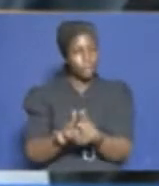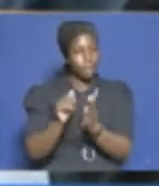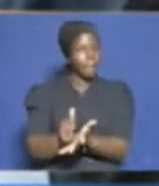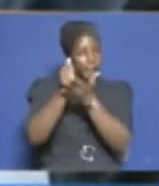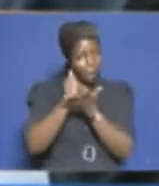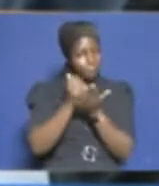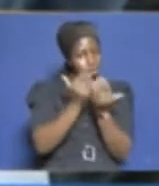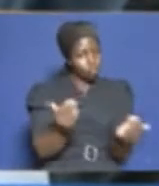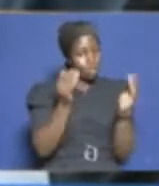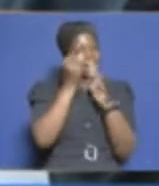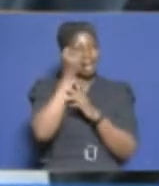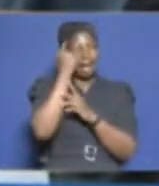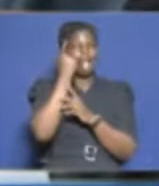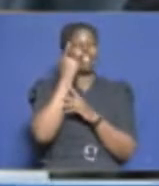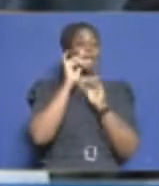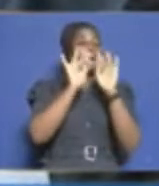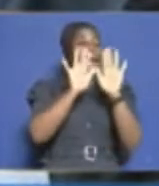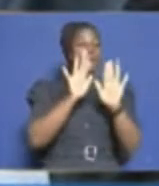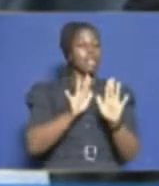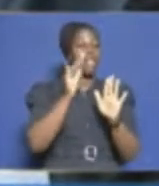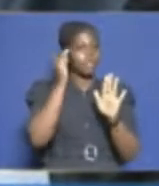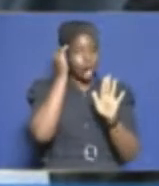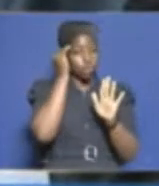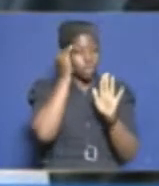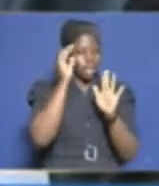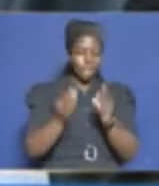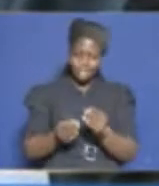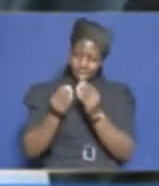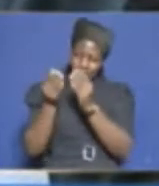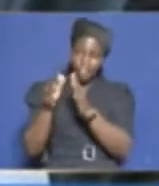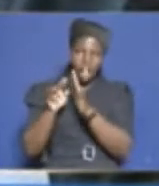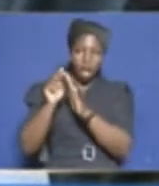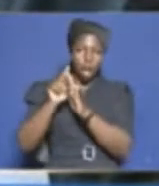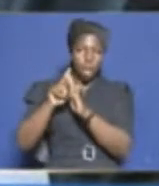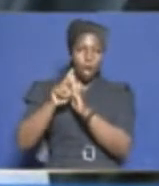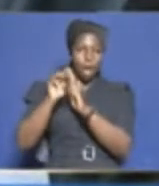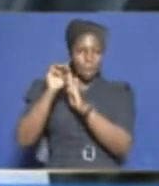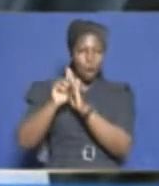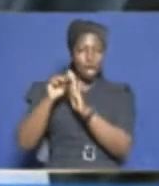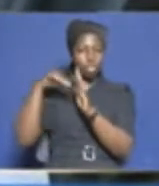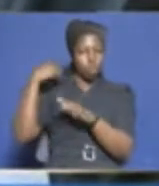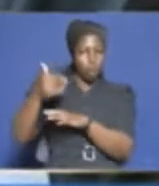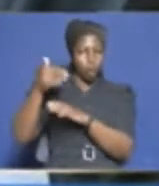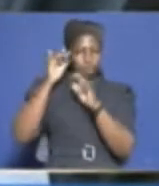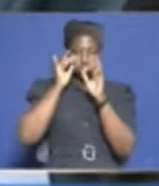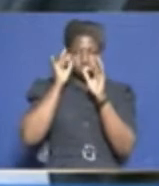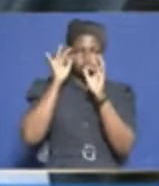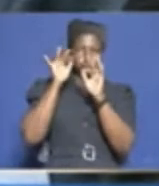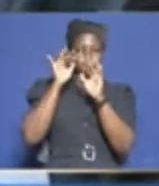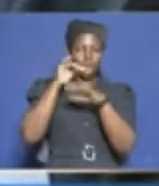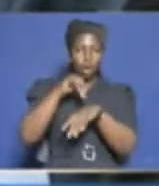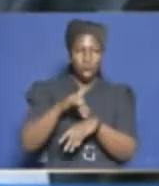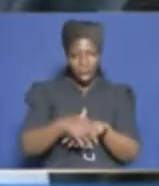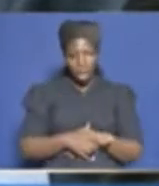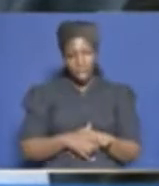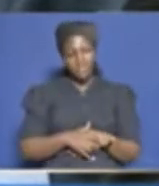you helped them understand the importance of education and gave them a role model to always look up to. Even though you are